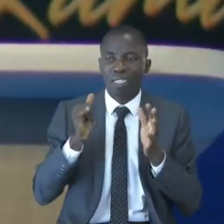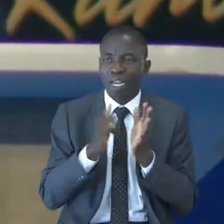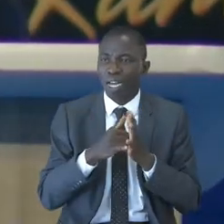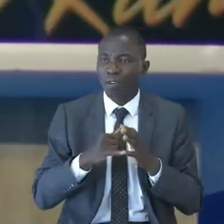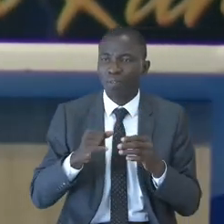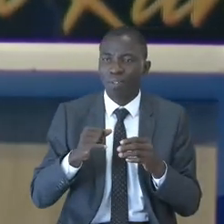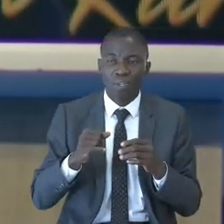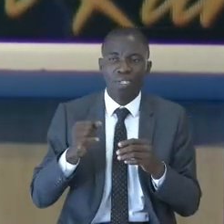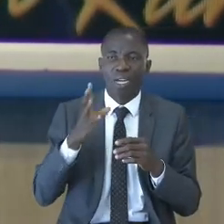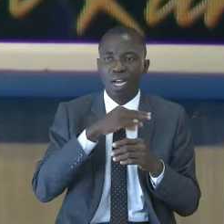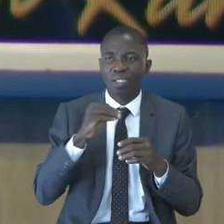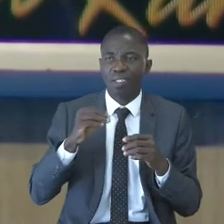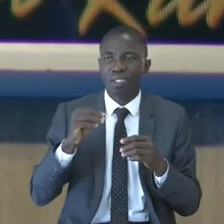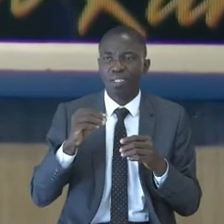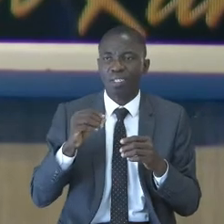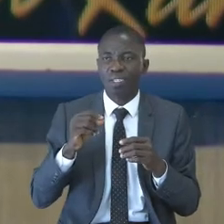and destroyed her